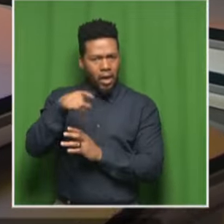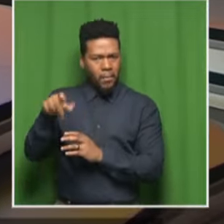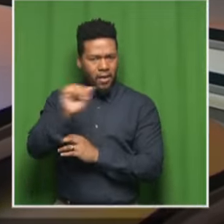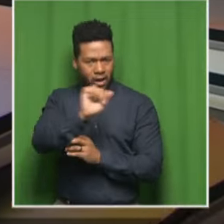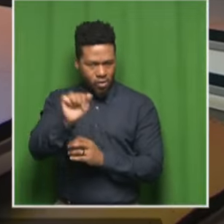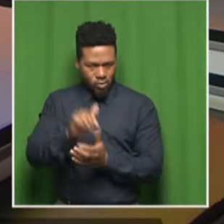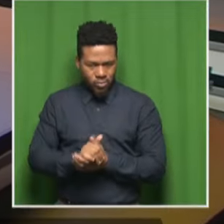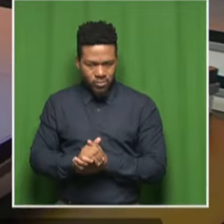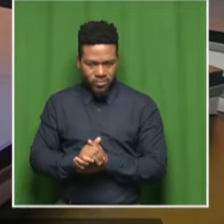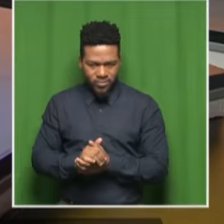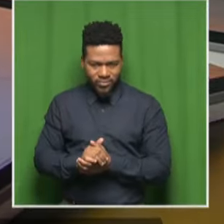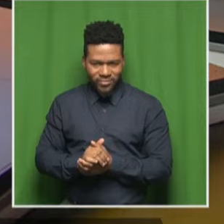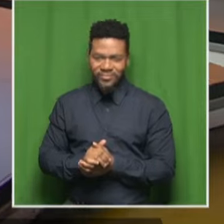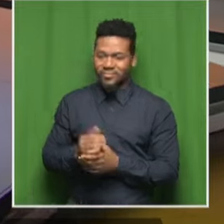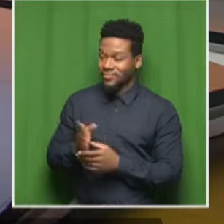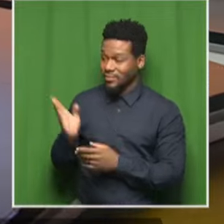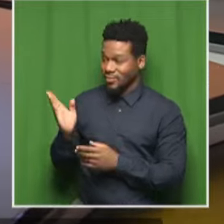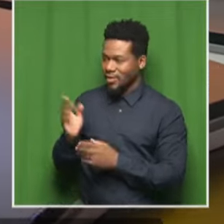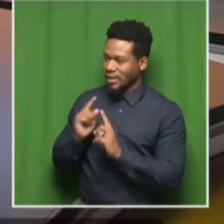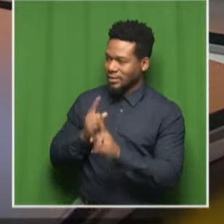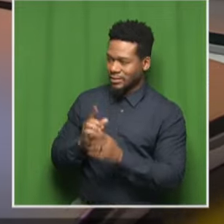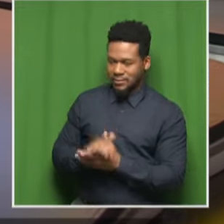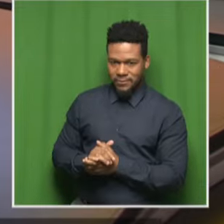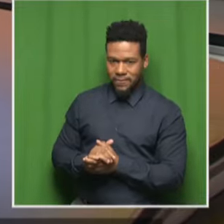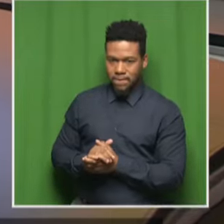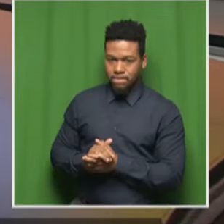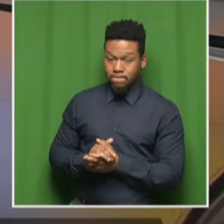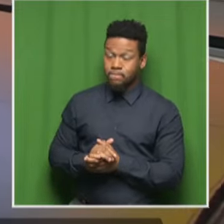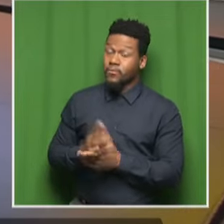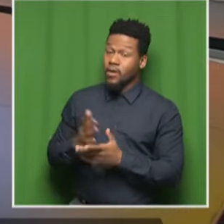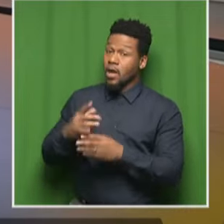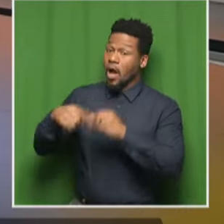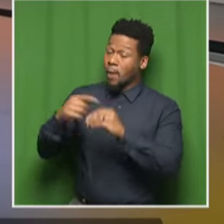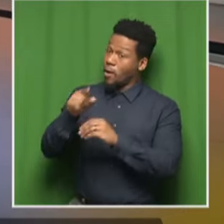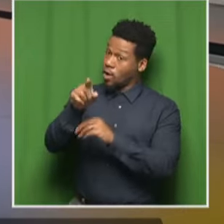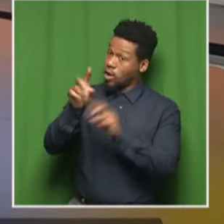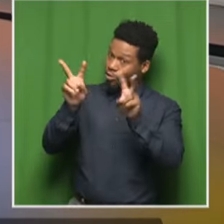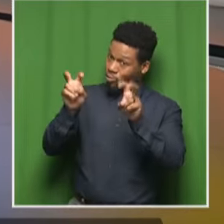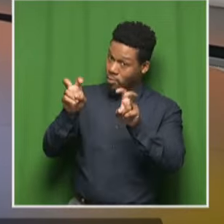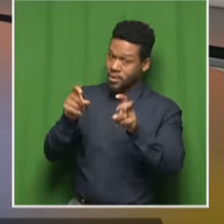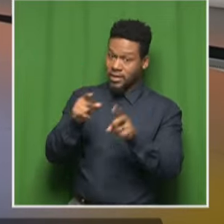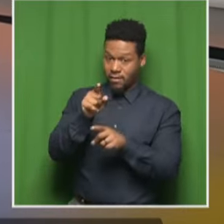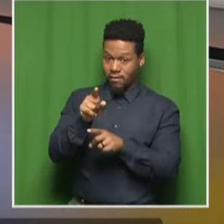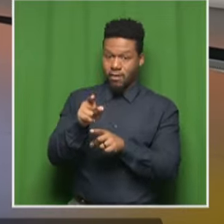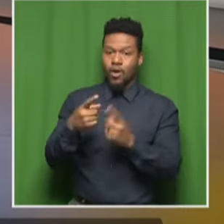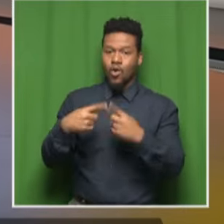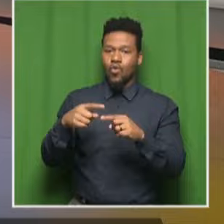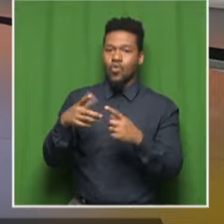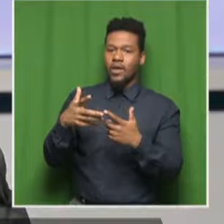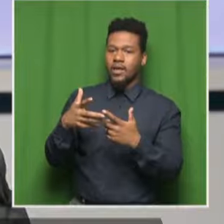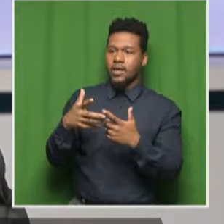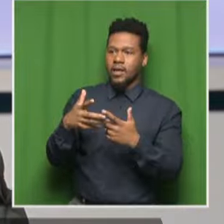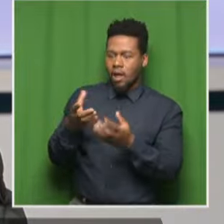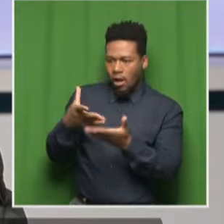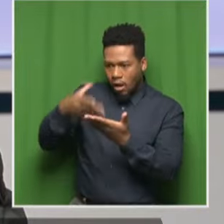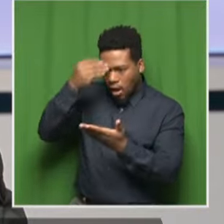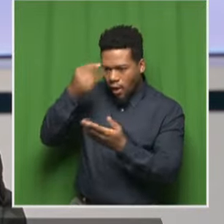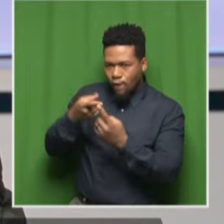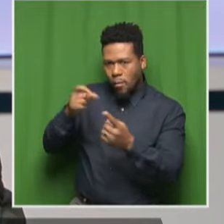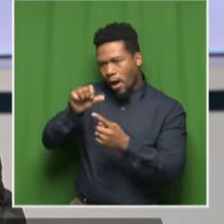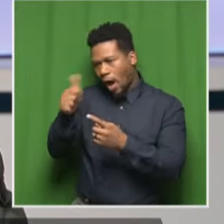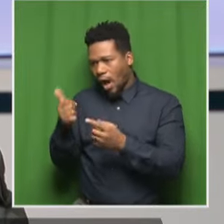Joash? Yeah, I think you're going to answer that one. Okay, so with regards to that, we kind of leveraged on services that already exist. Okay. So